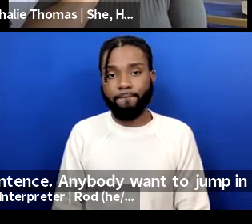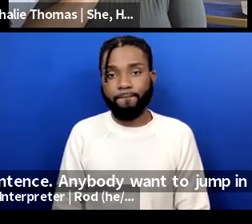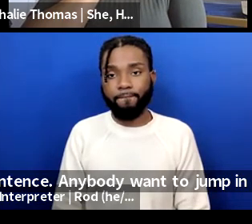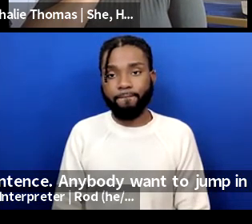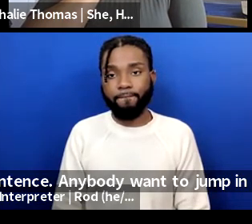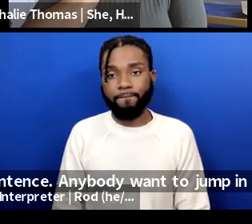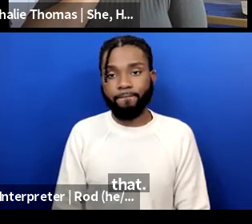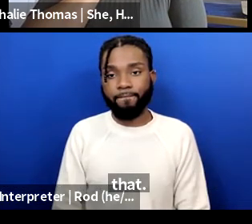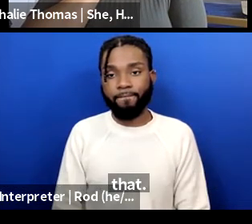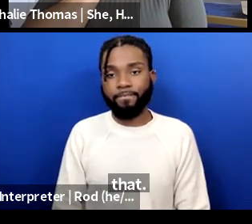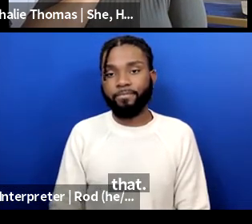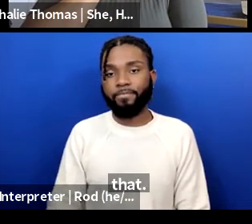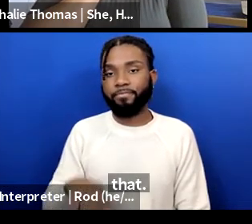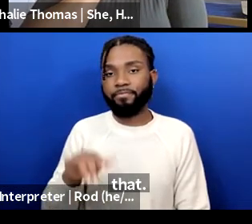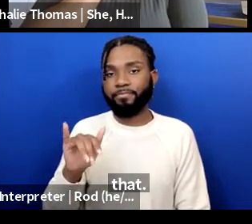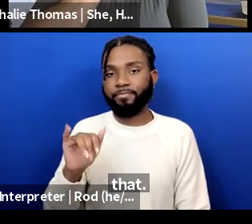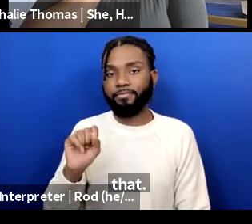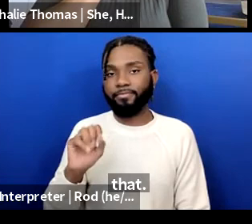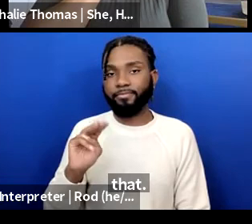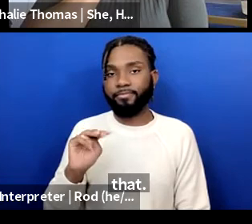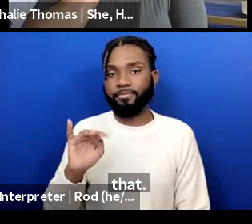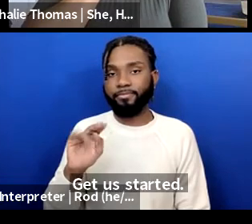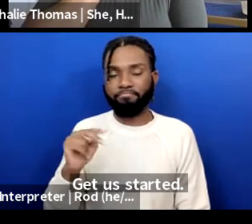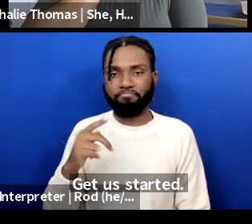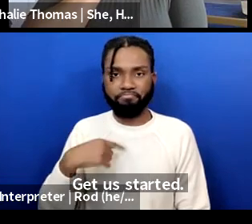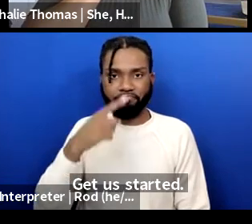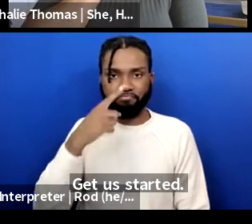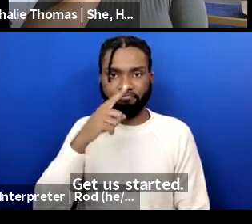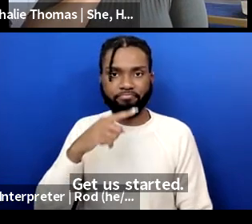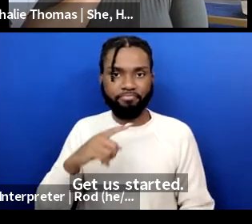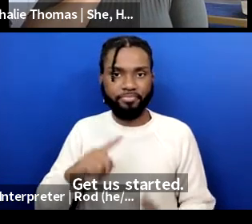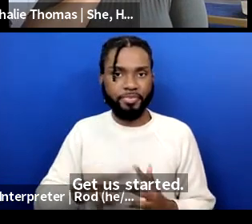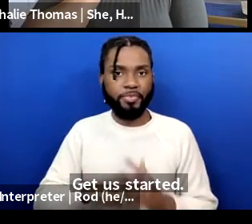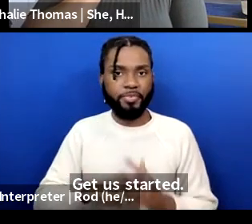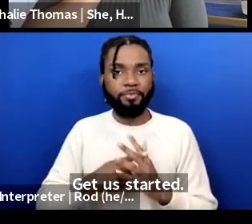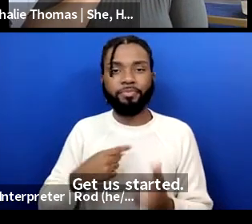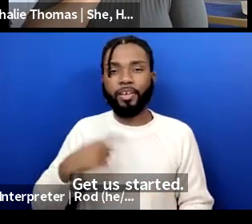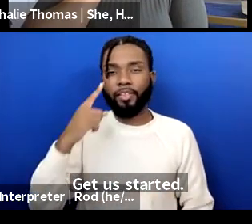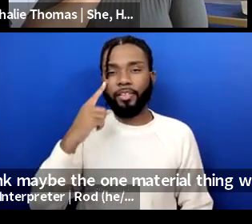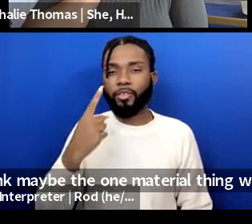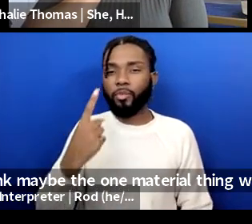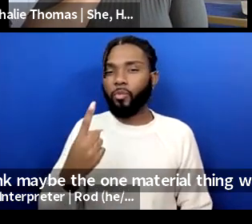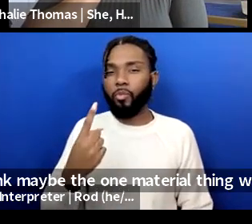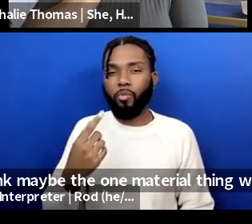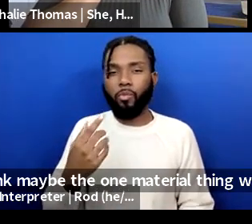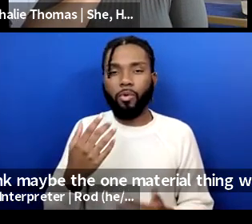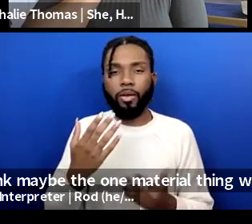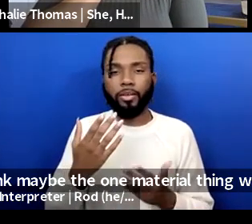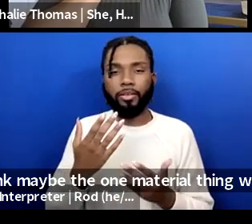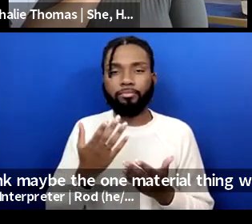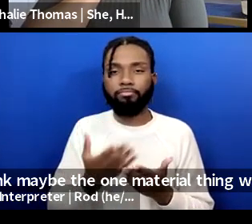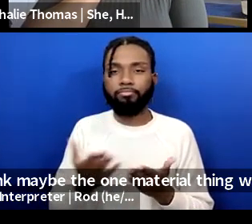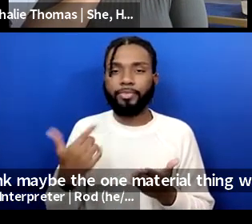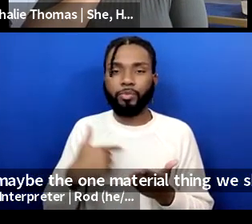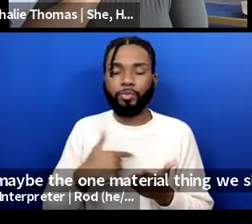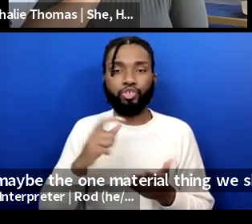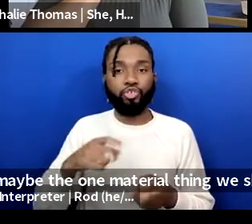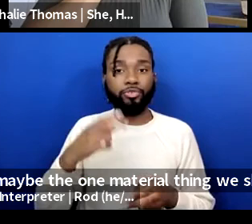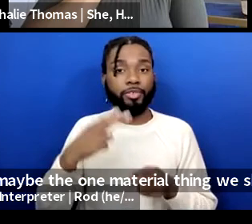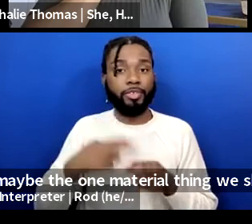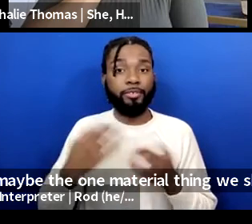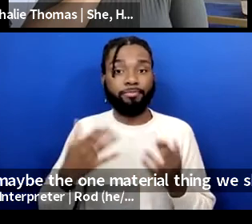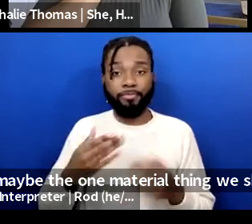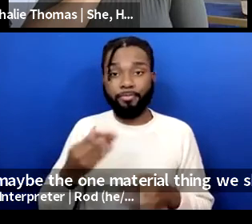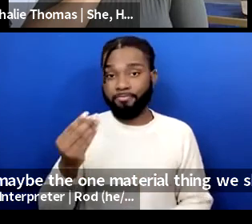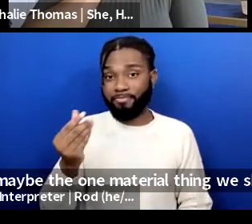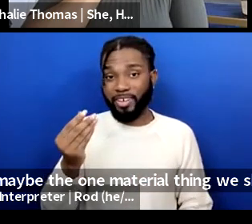I'll get us started. So I think maybe the one material thing we should name is that money. A lot of